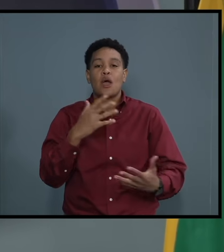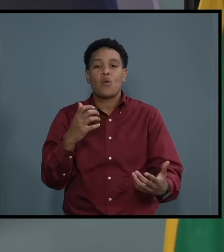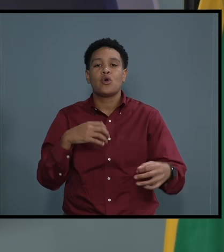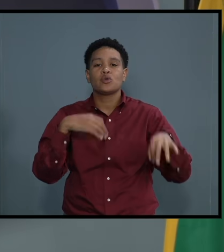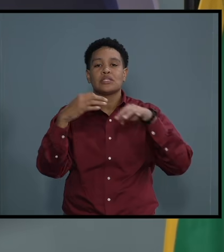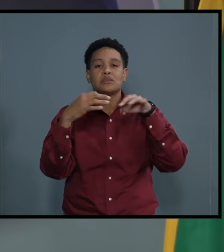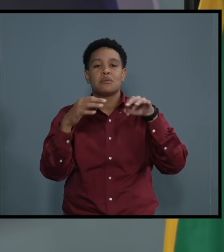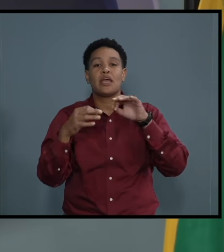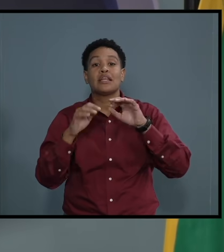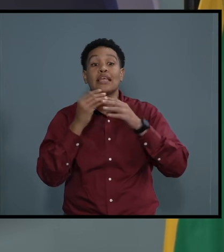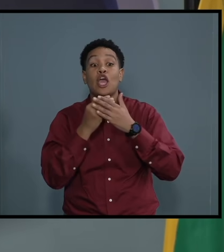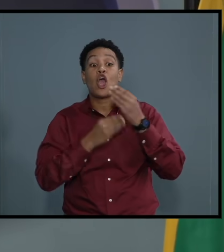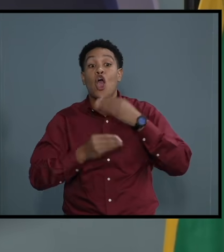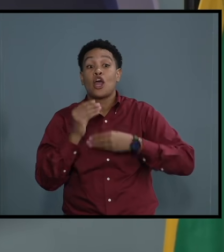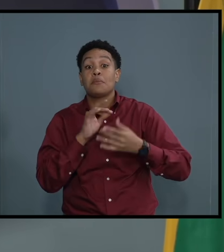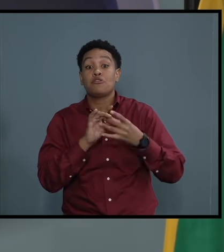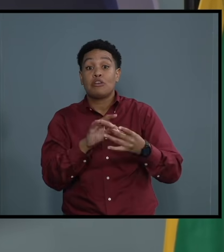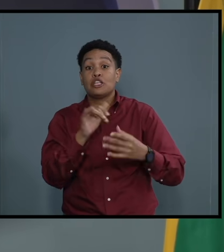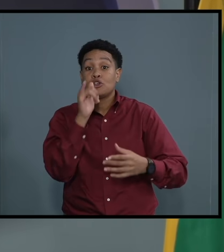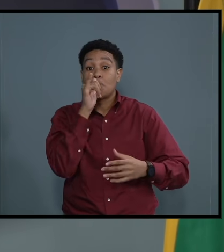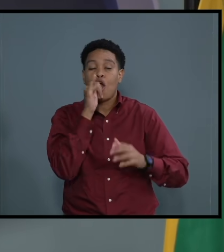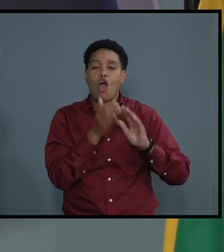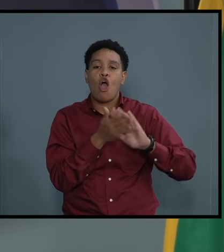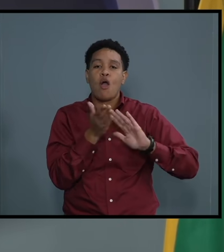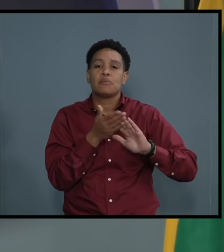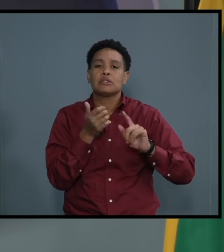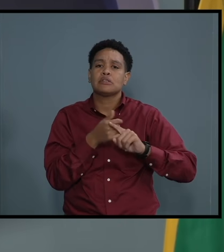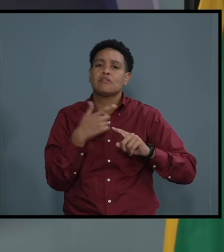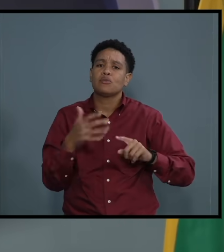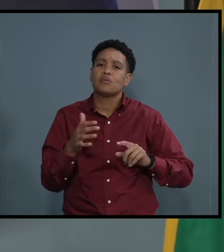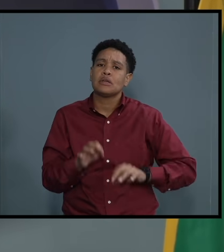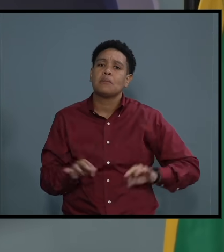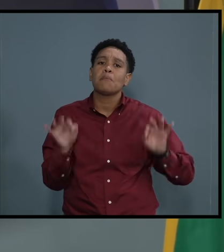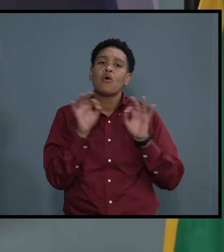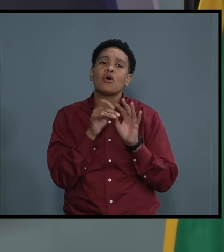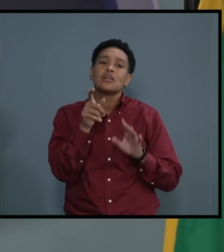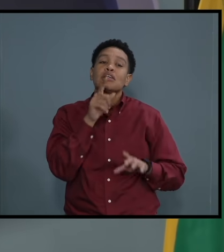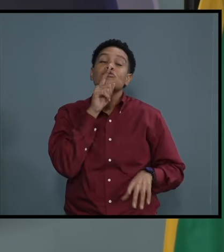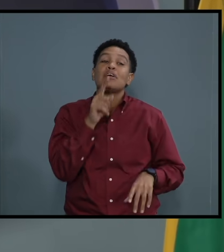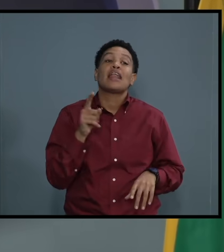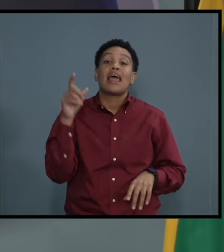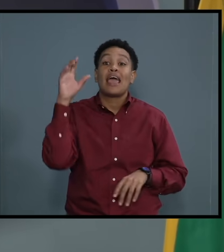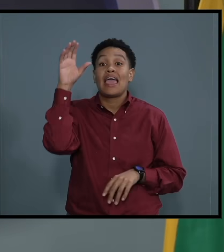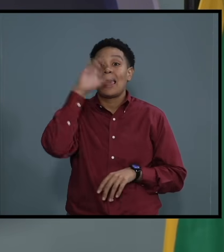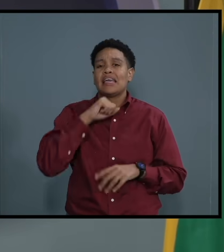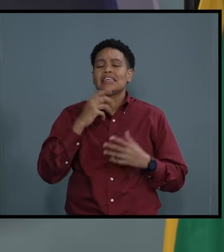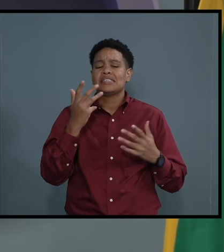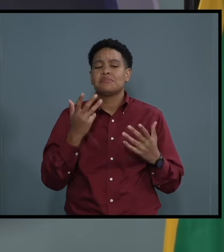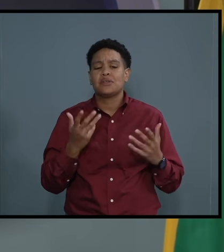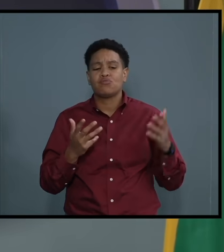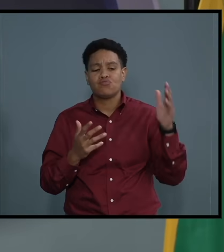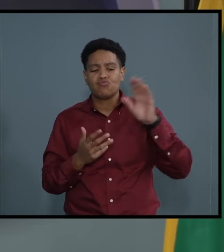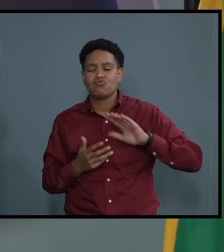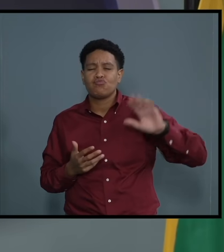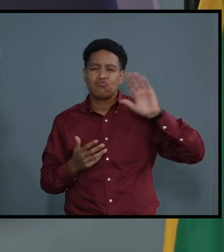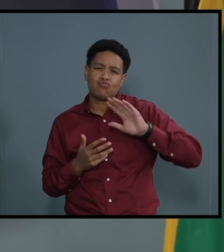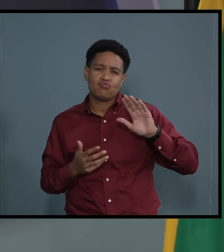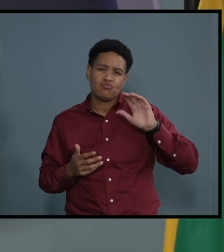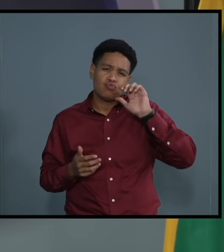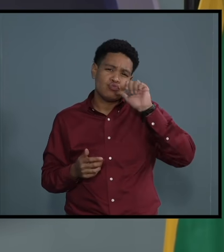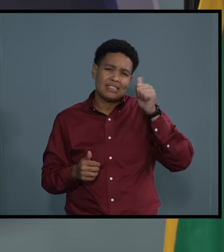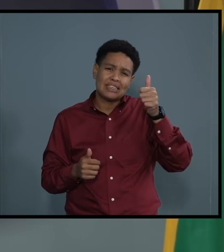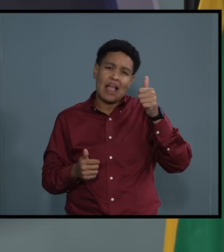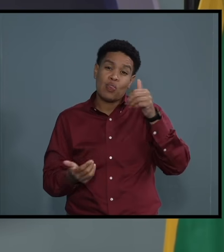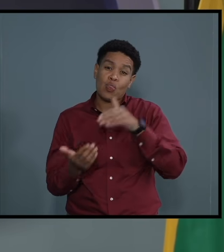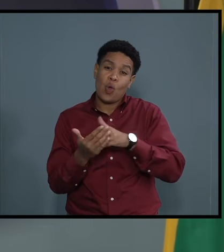around bar operations is significant. There are estimated approximately